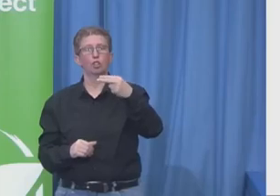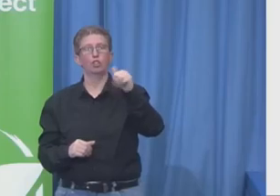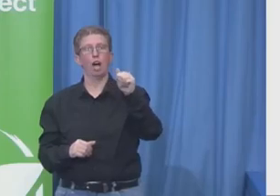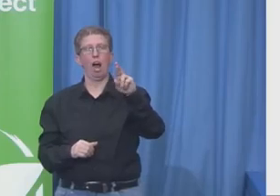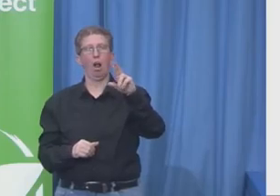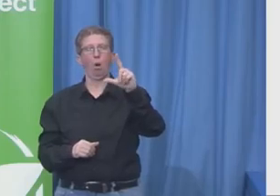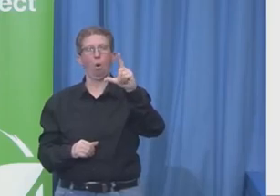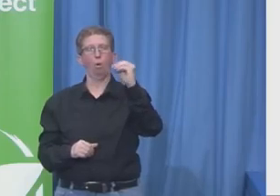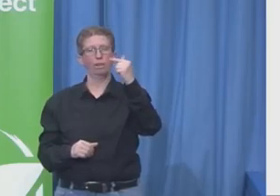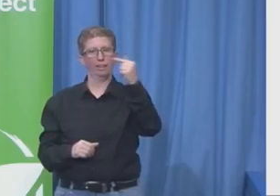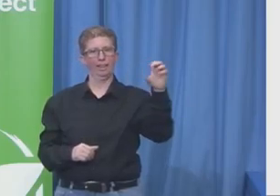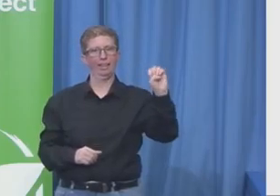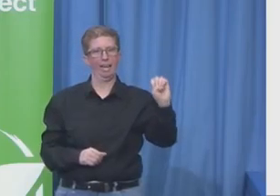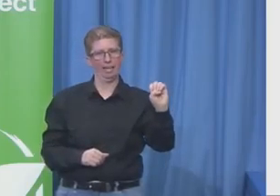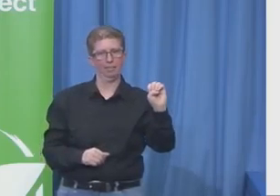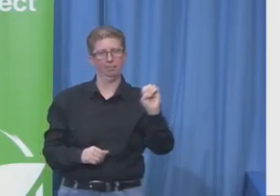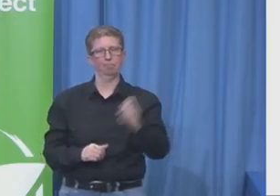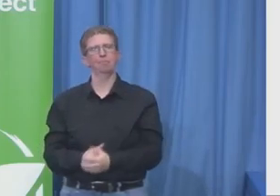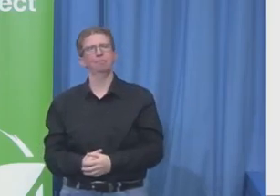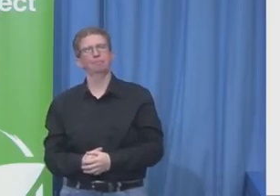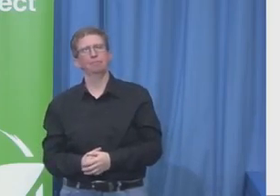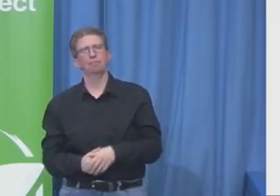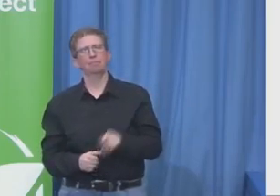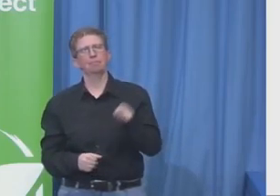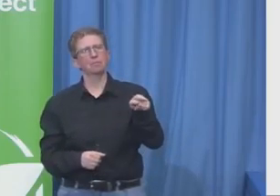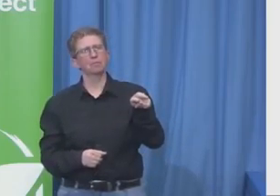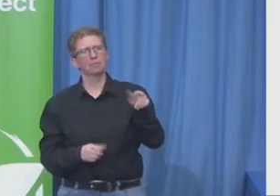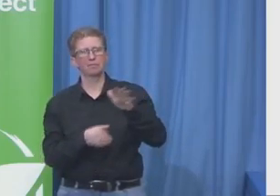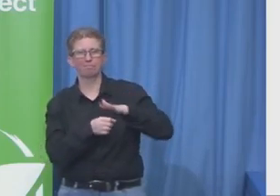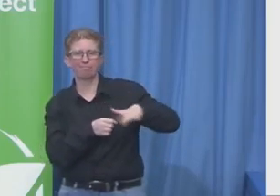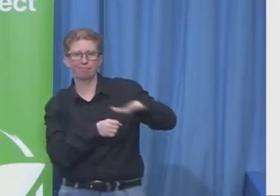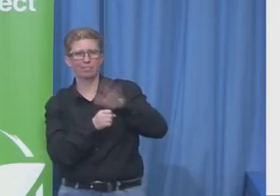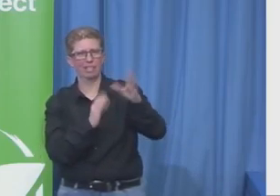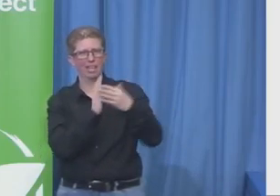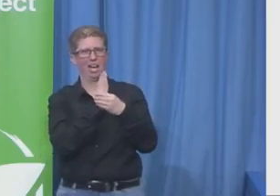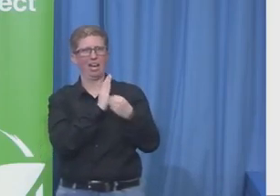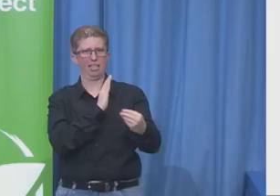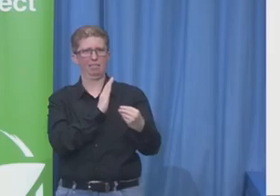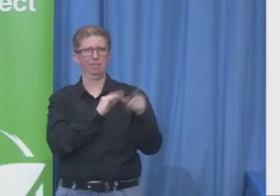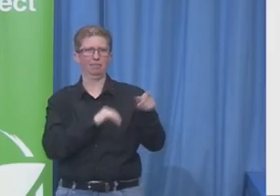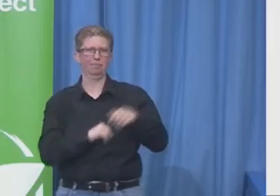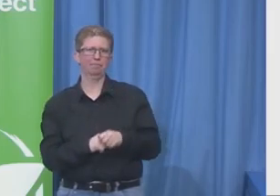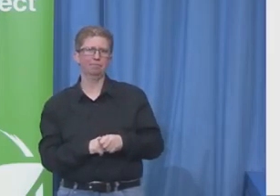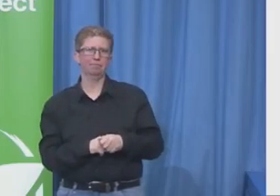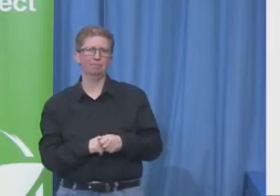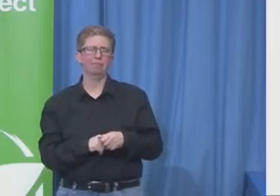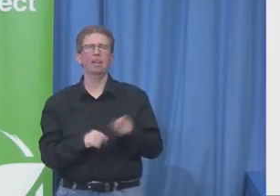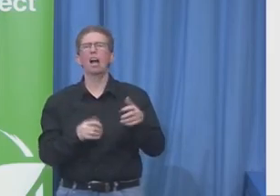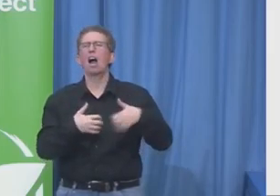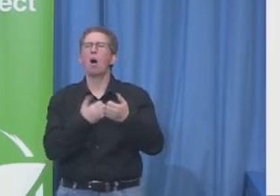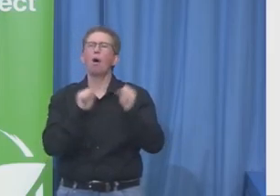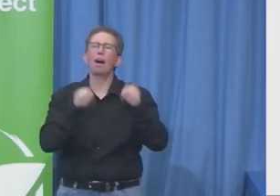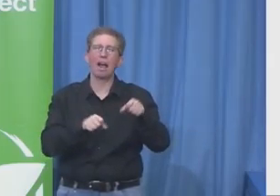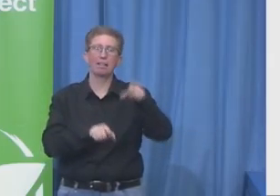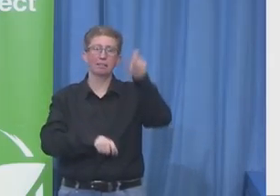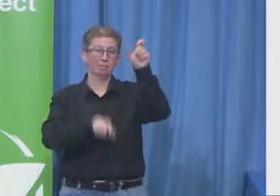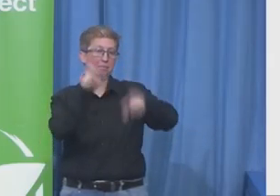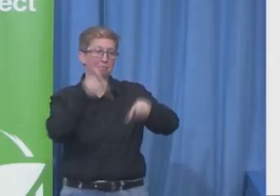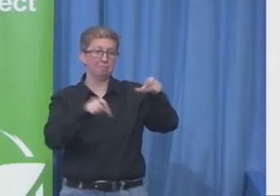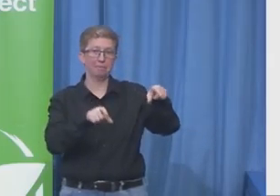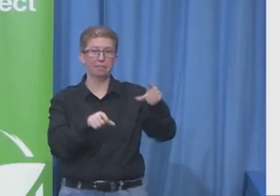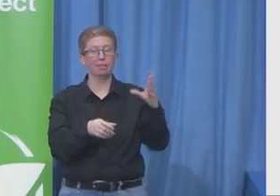and what is it doing, especially in the field of supporting persons with disabilities. Okay, well, thank you very much, Michael, and it's really